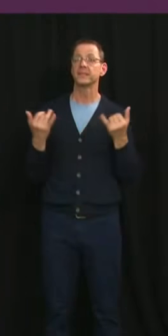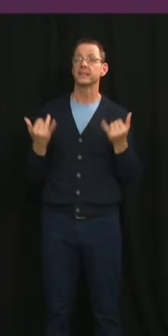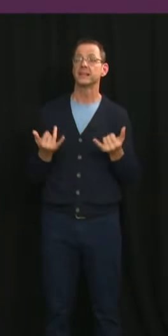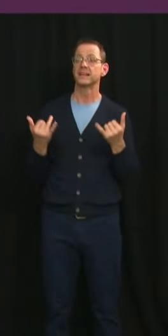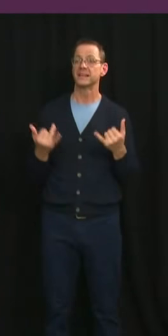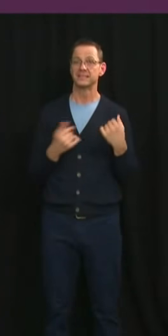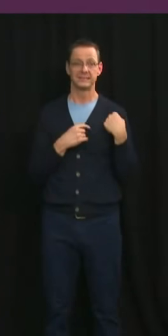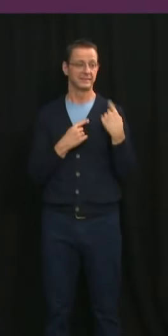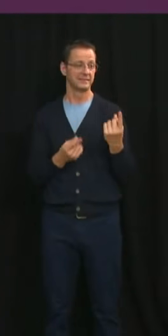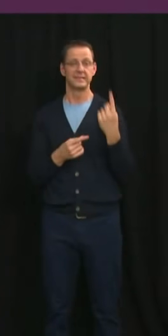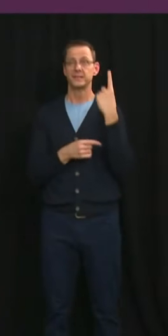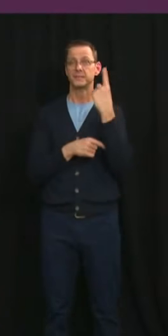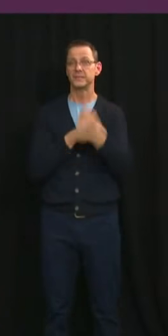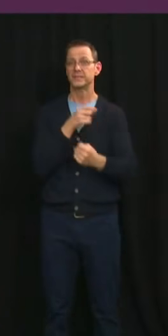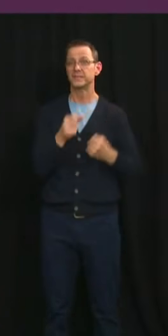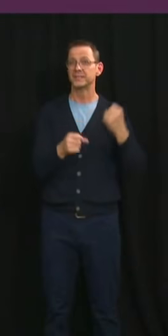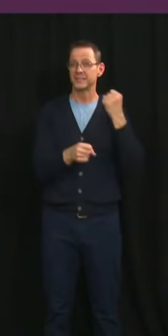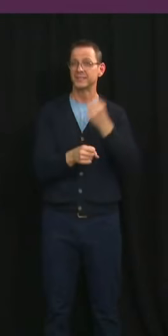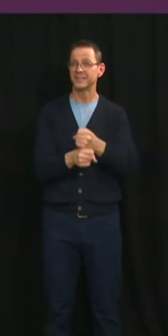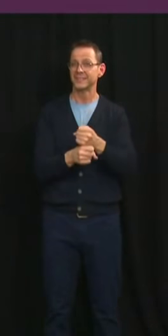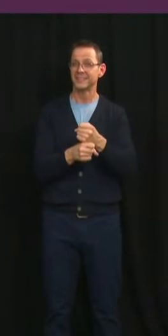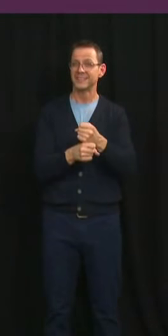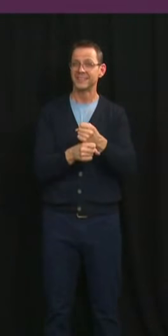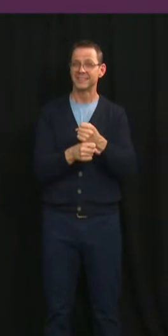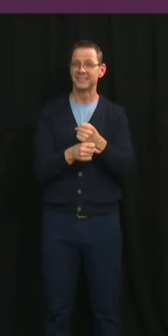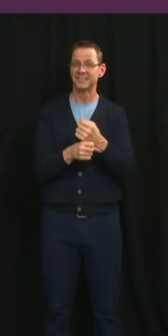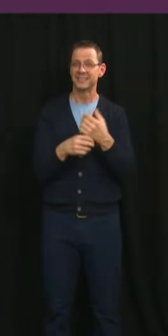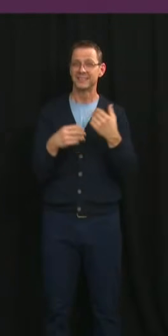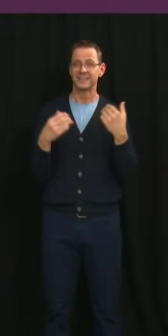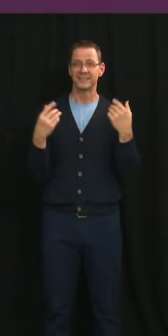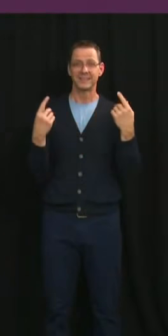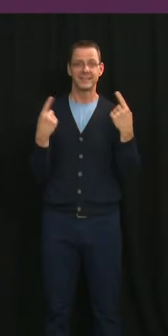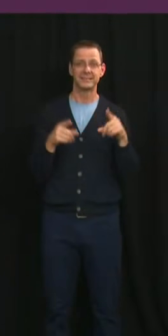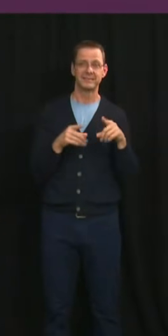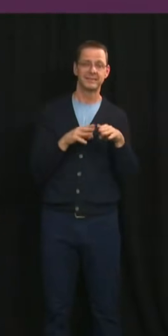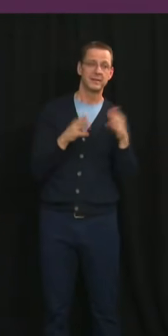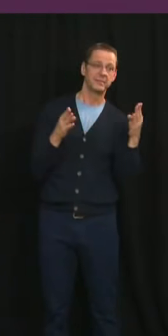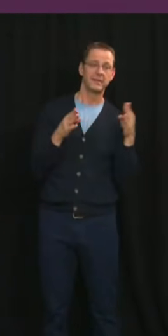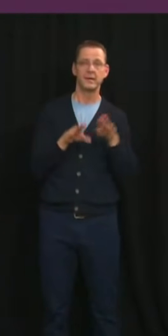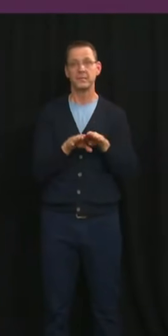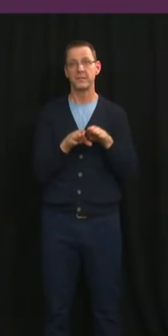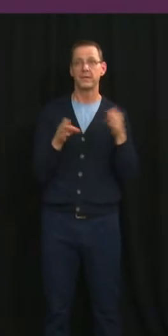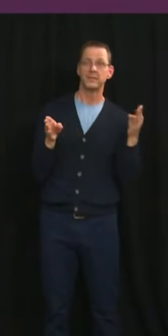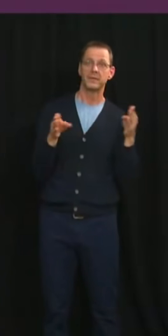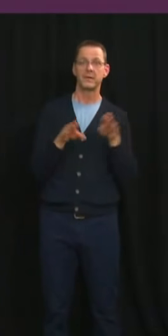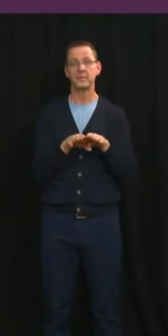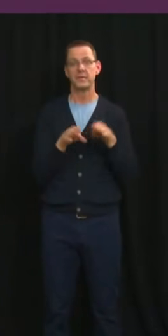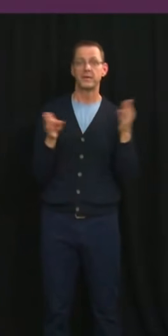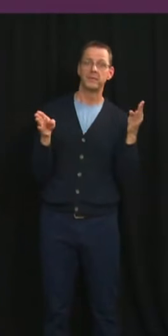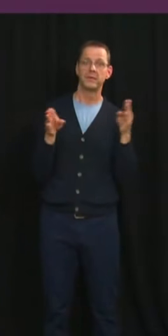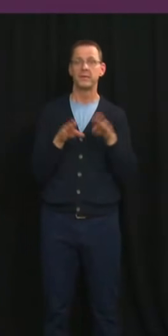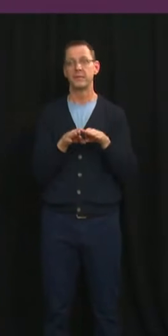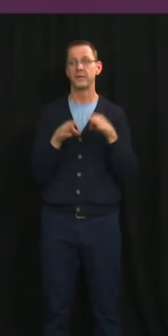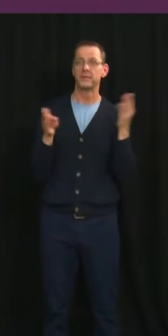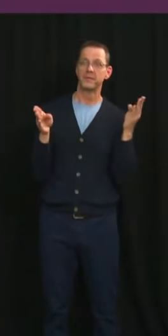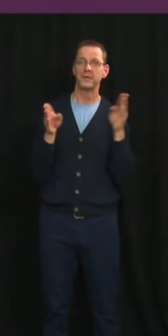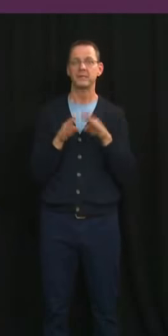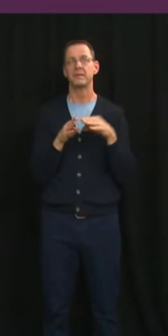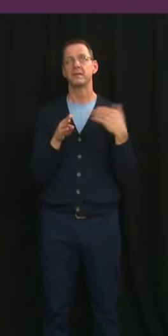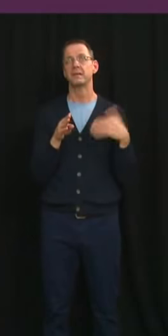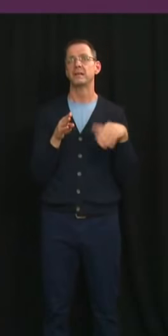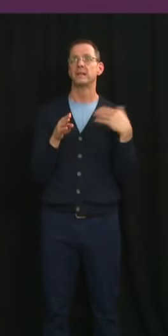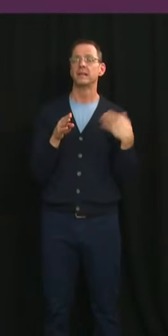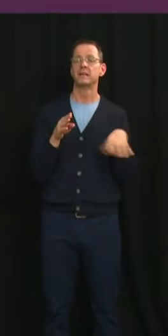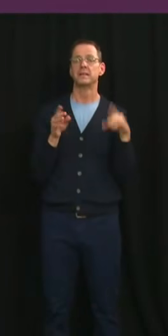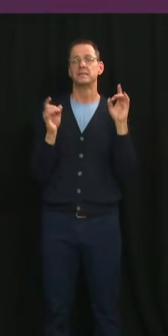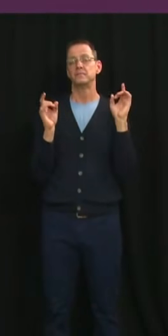open-close Groundhog Day nightmare, have you looked back at the past year and seen any failings with how your own